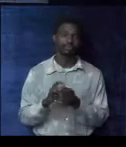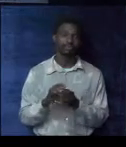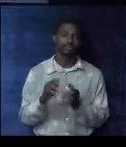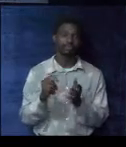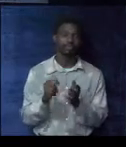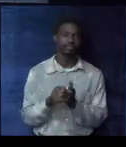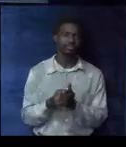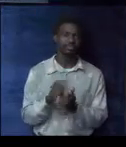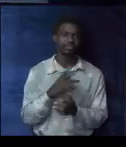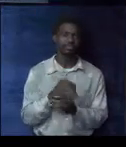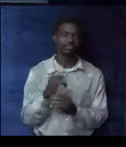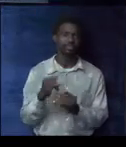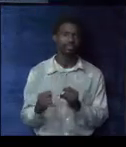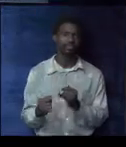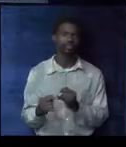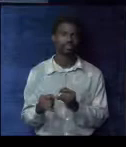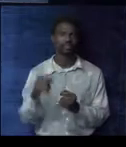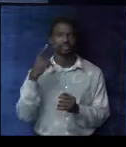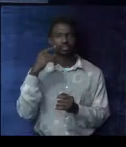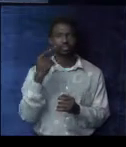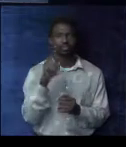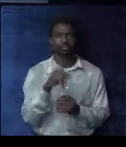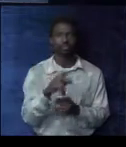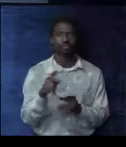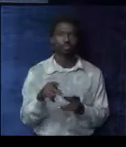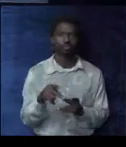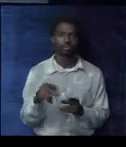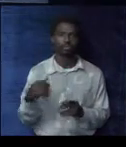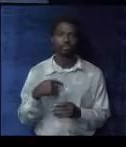unit thousand. And finally, for